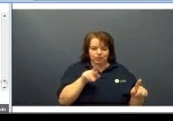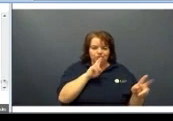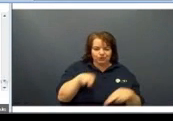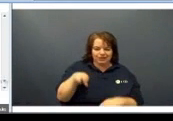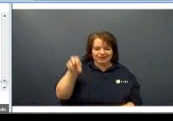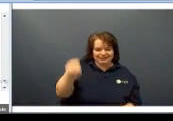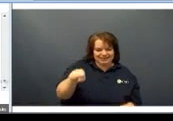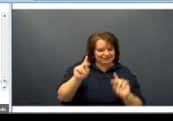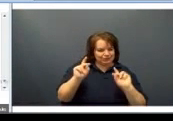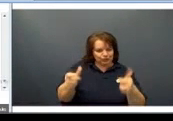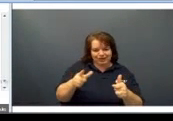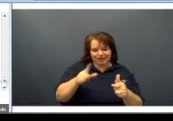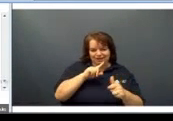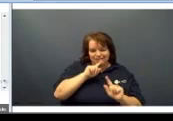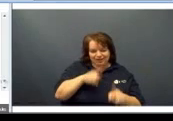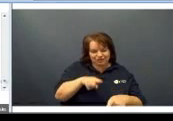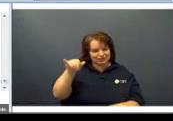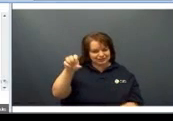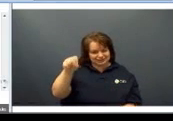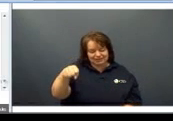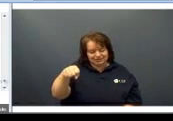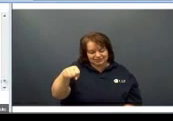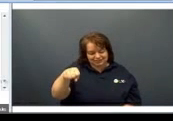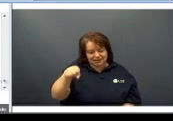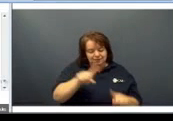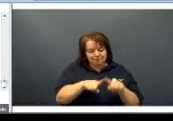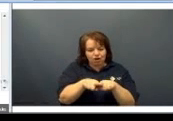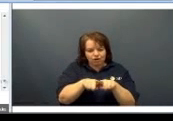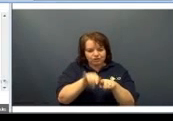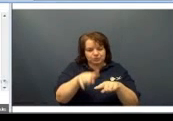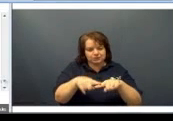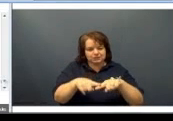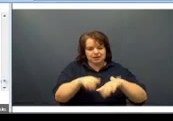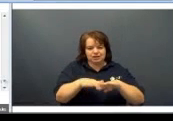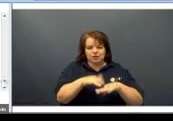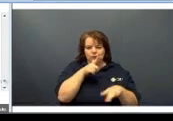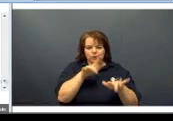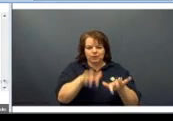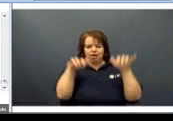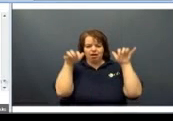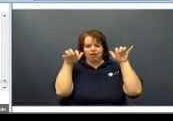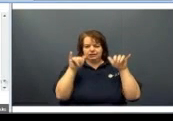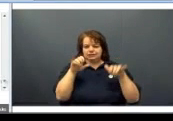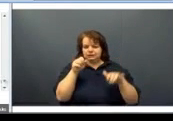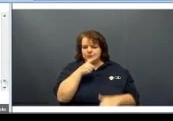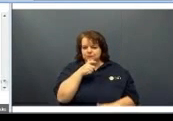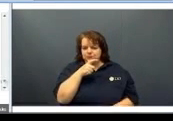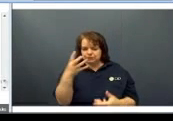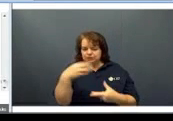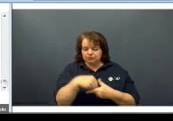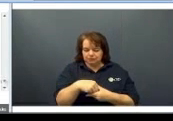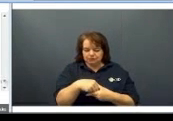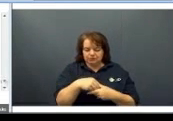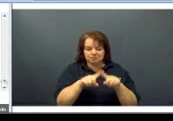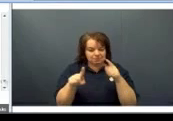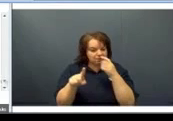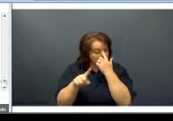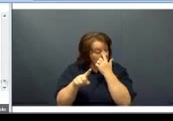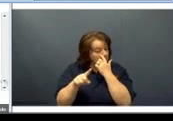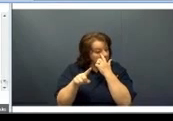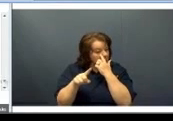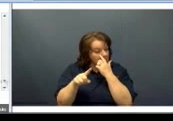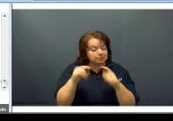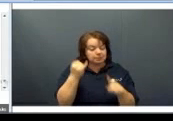accessibility? Yes. The quick answer is yes. But it also depends on who the audience is as